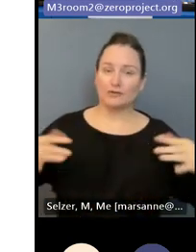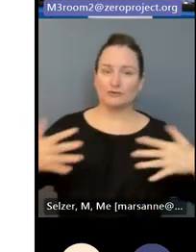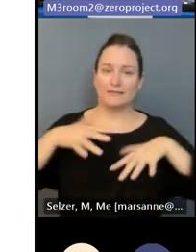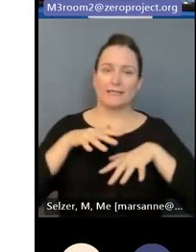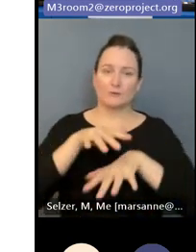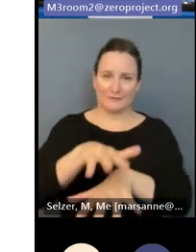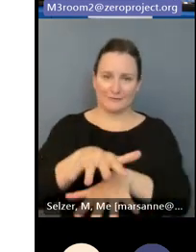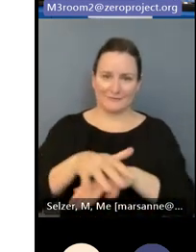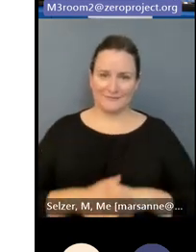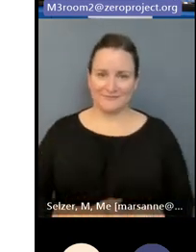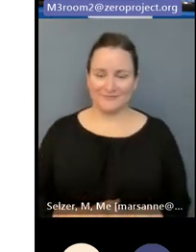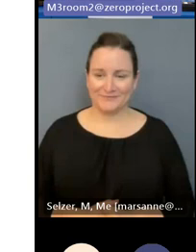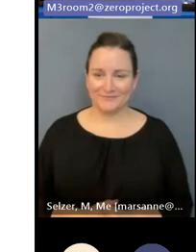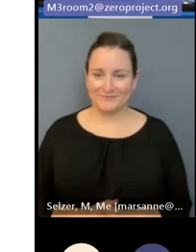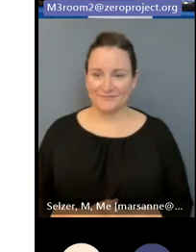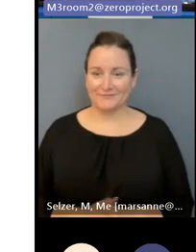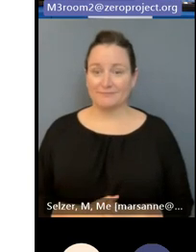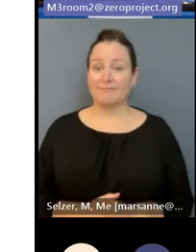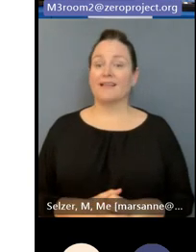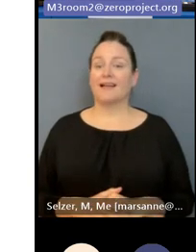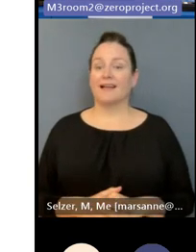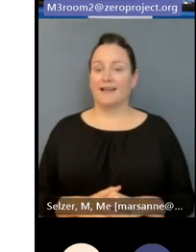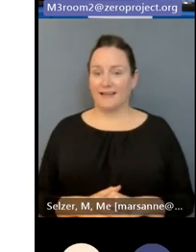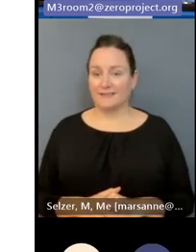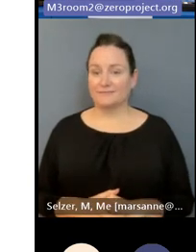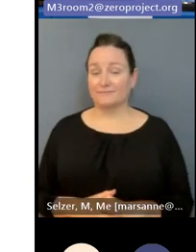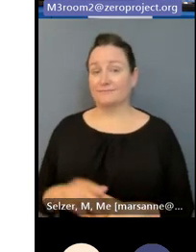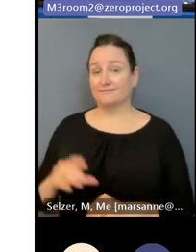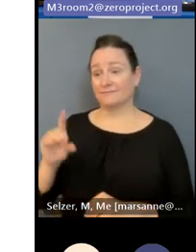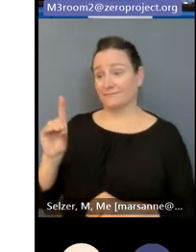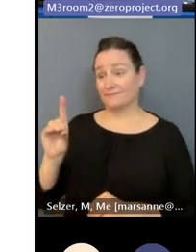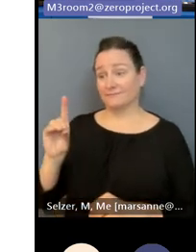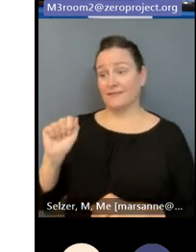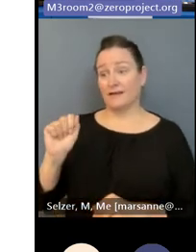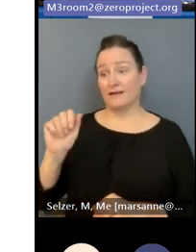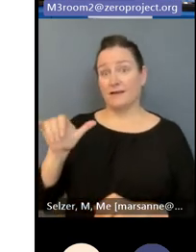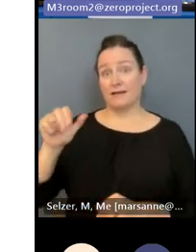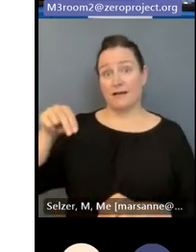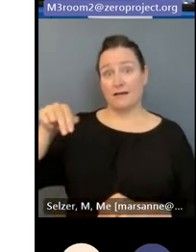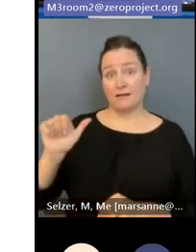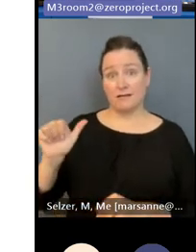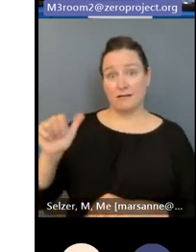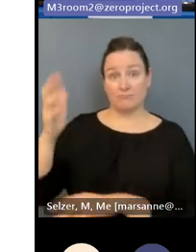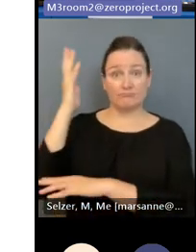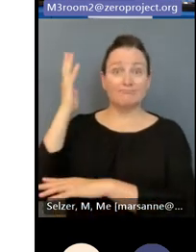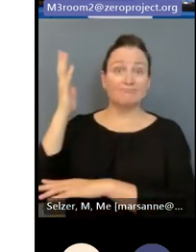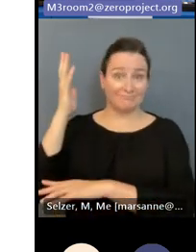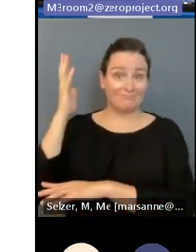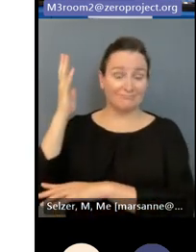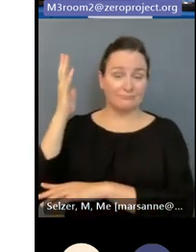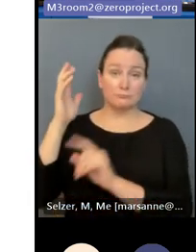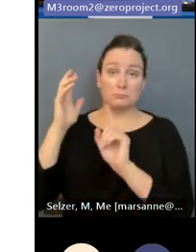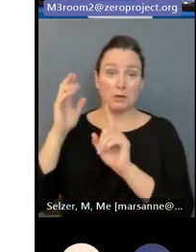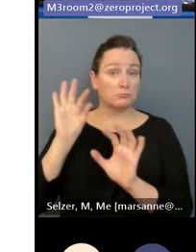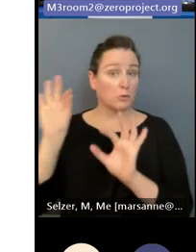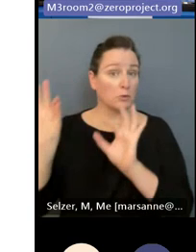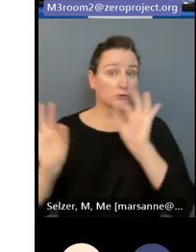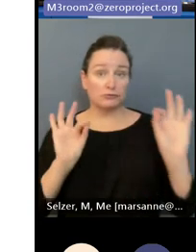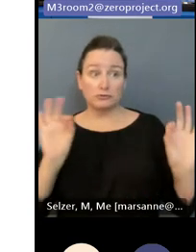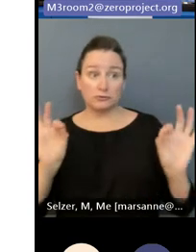say that Diana is doing the presentation online, but if there are some questions that also